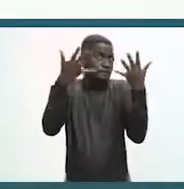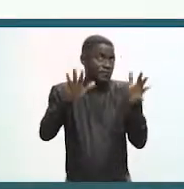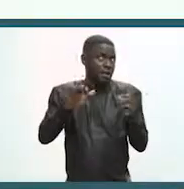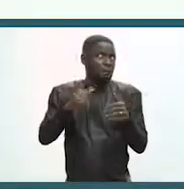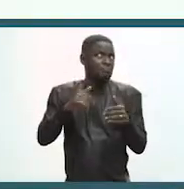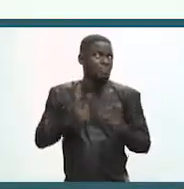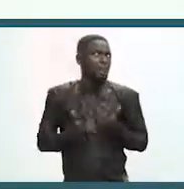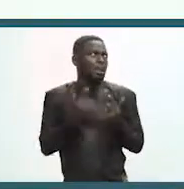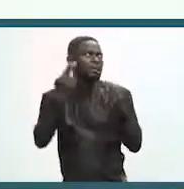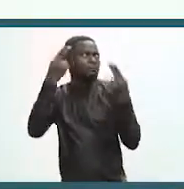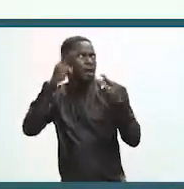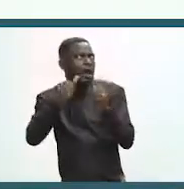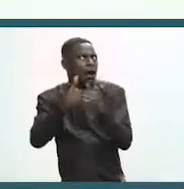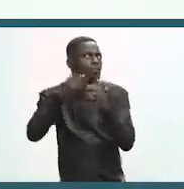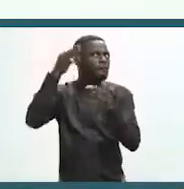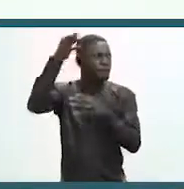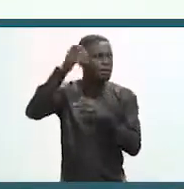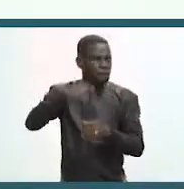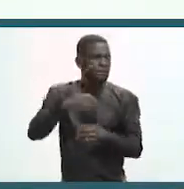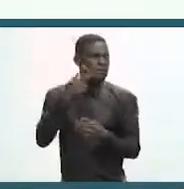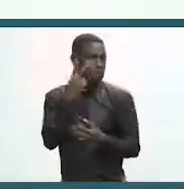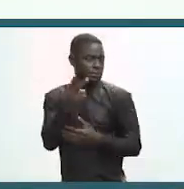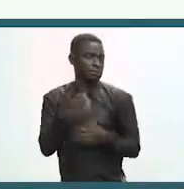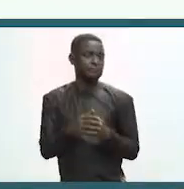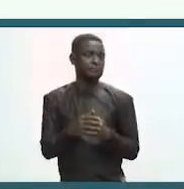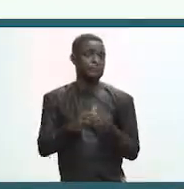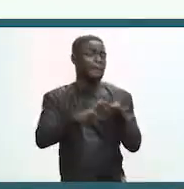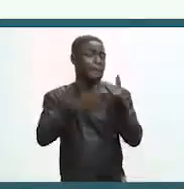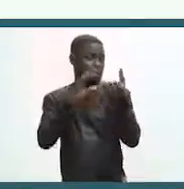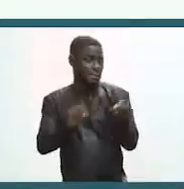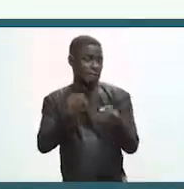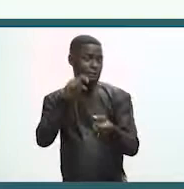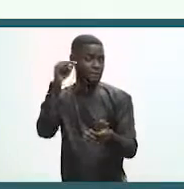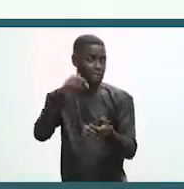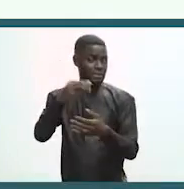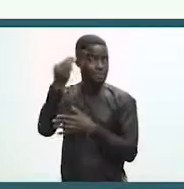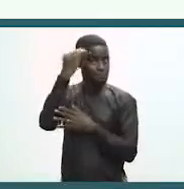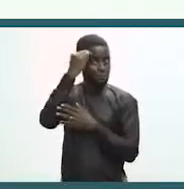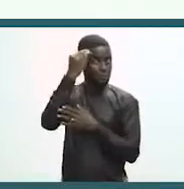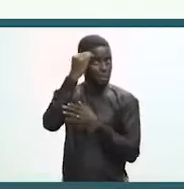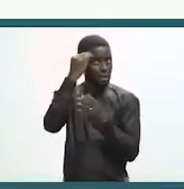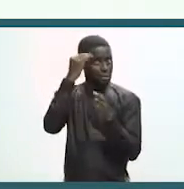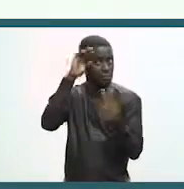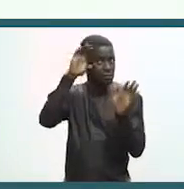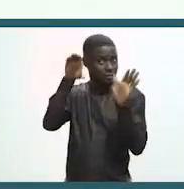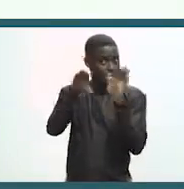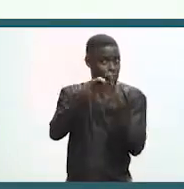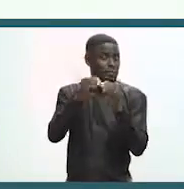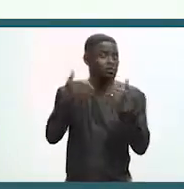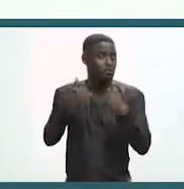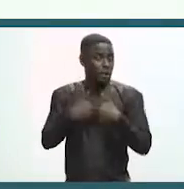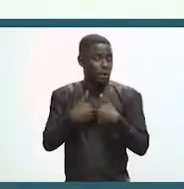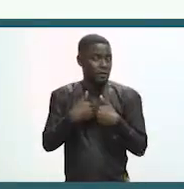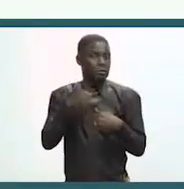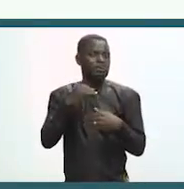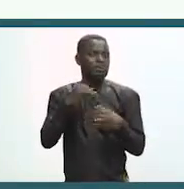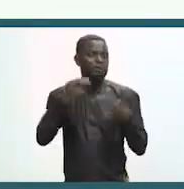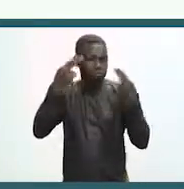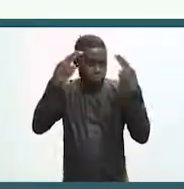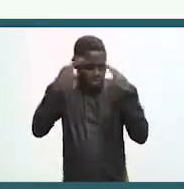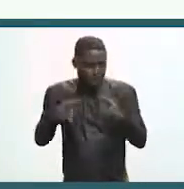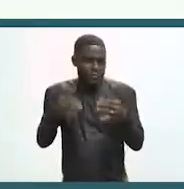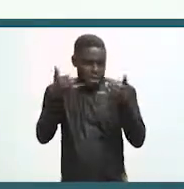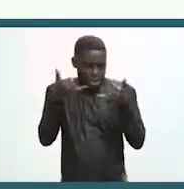all over. Believe that this mental image you have is happening right